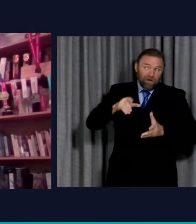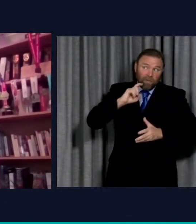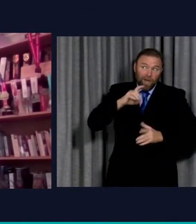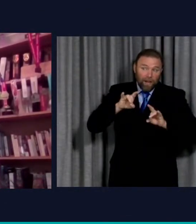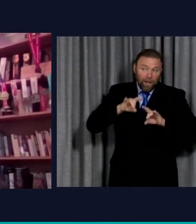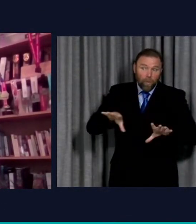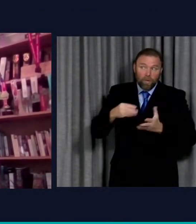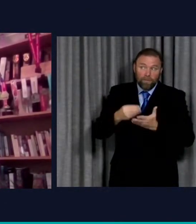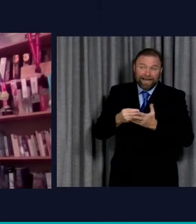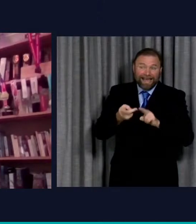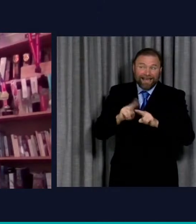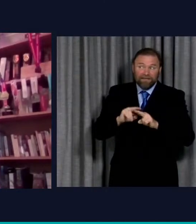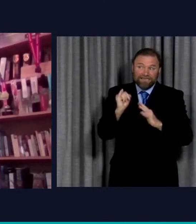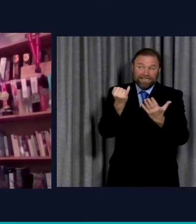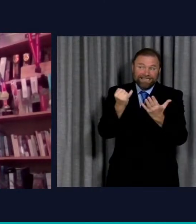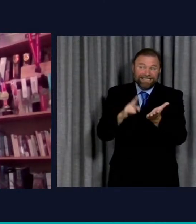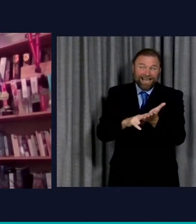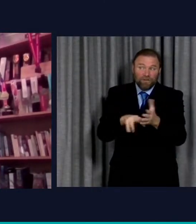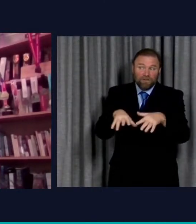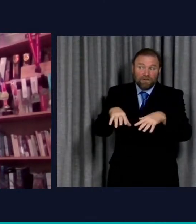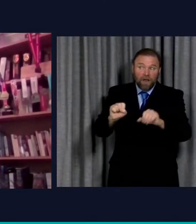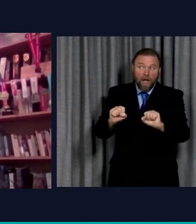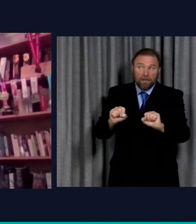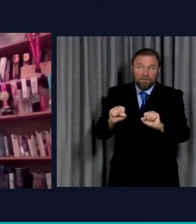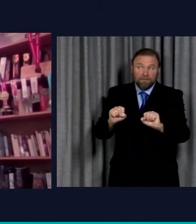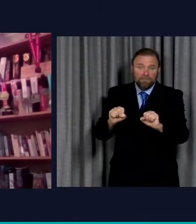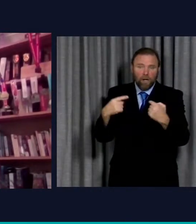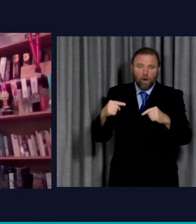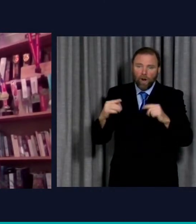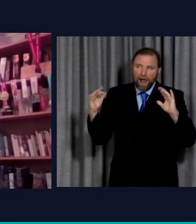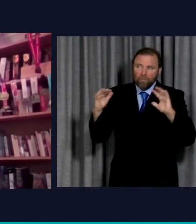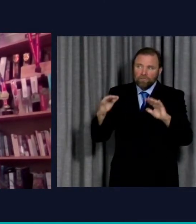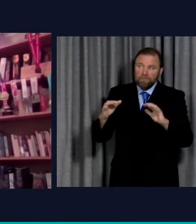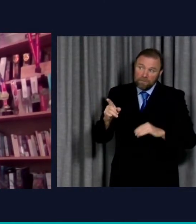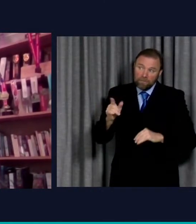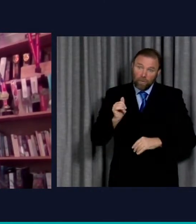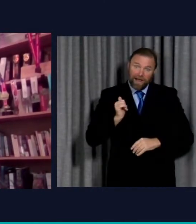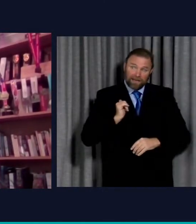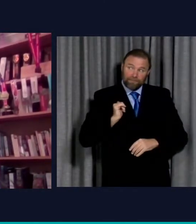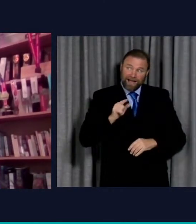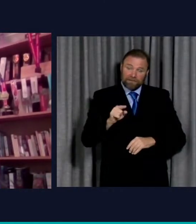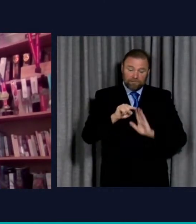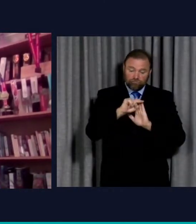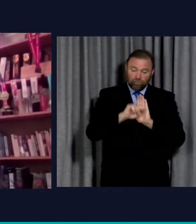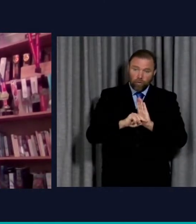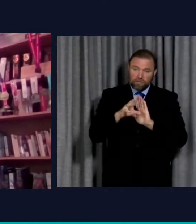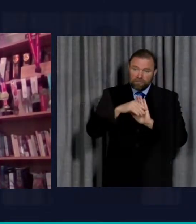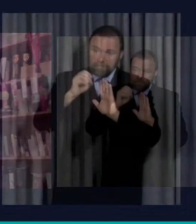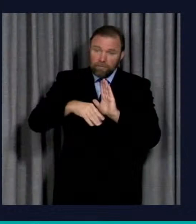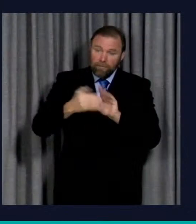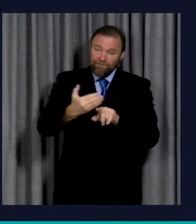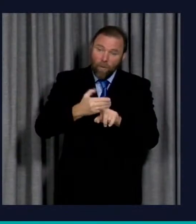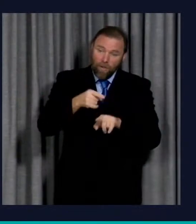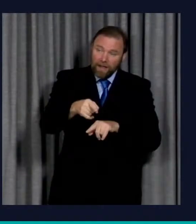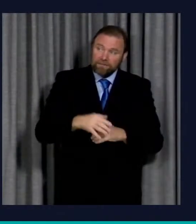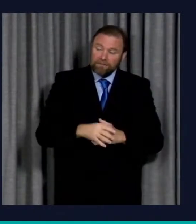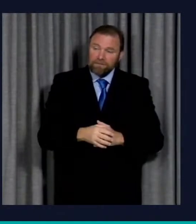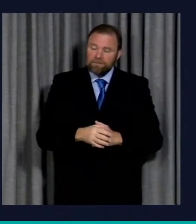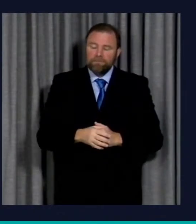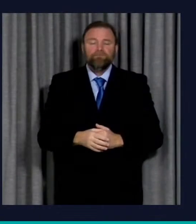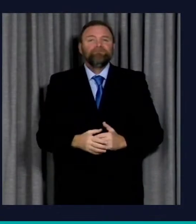still in place when the Six Nations starts in early February. Do you expect these restrictions to be lifted by then? I